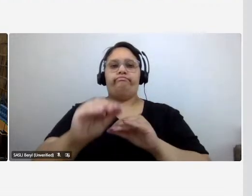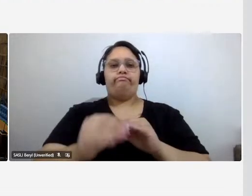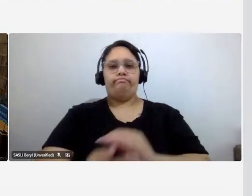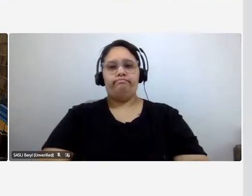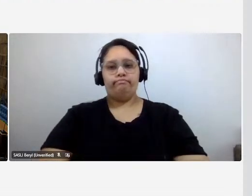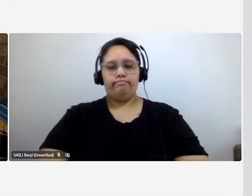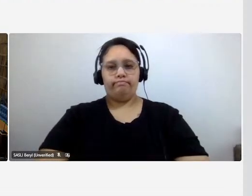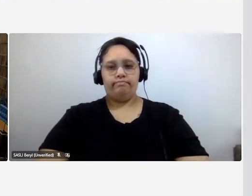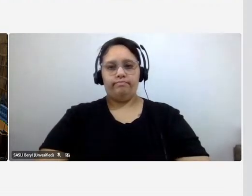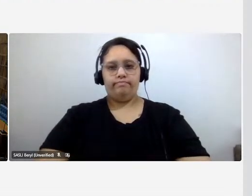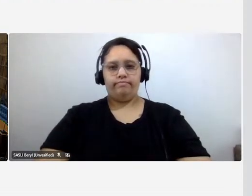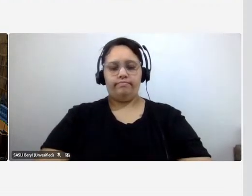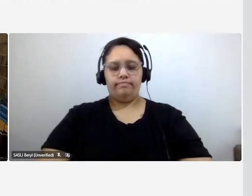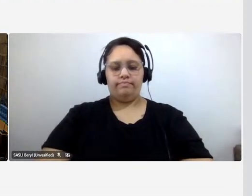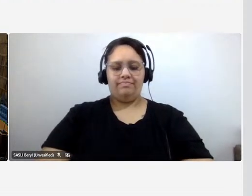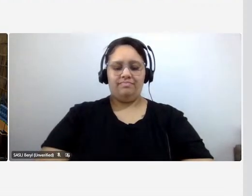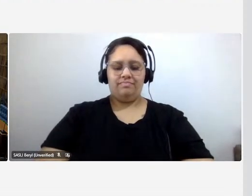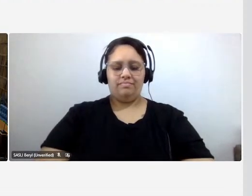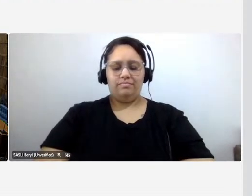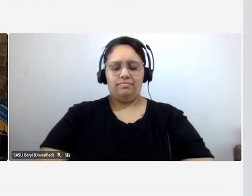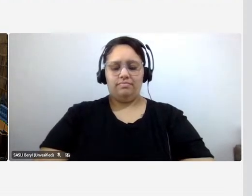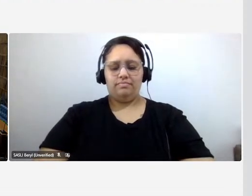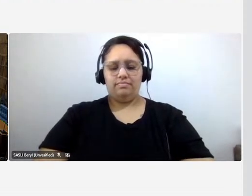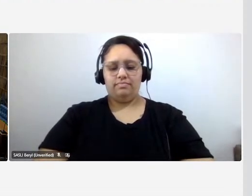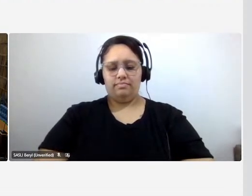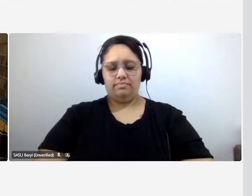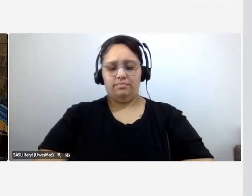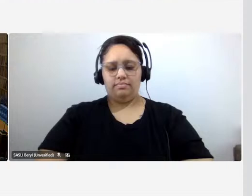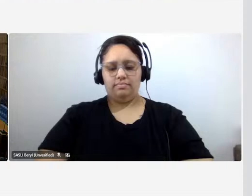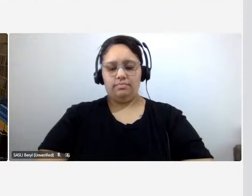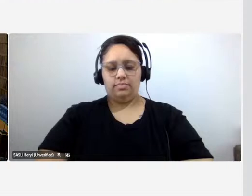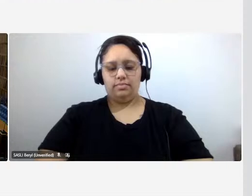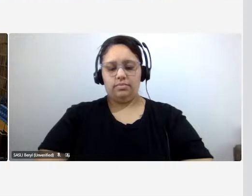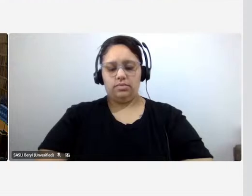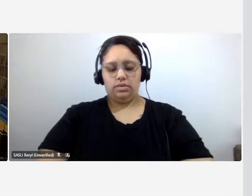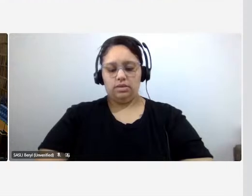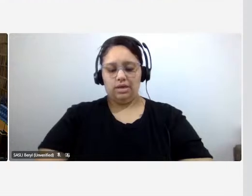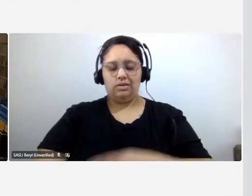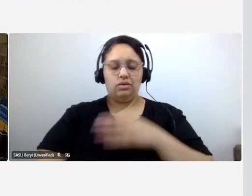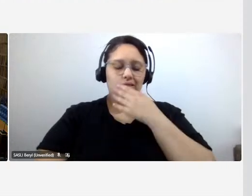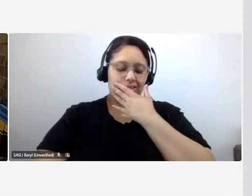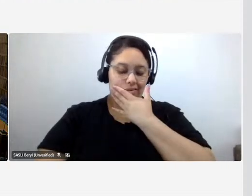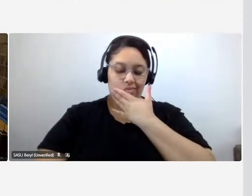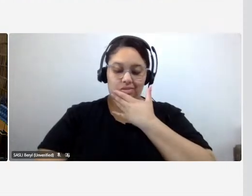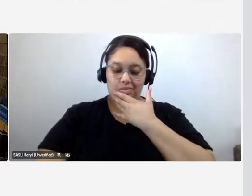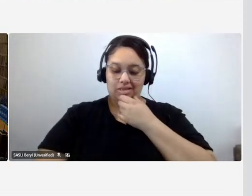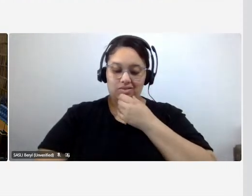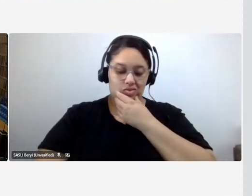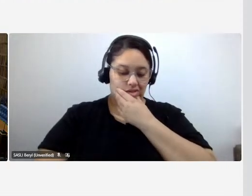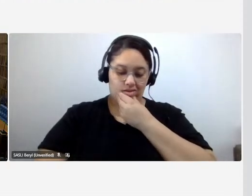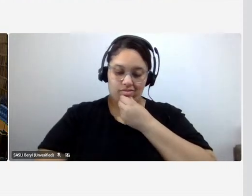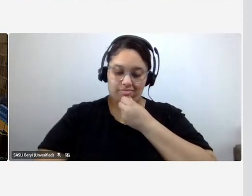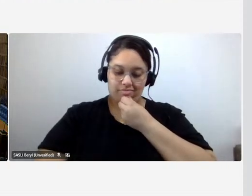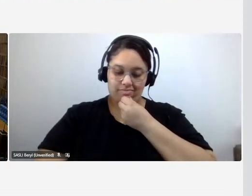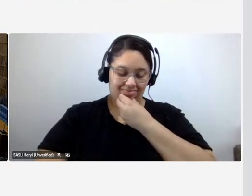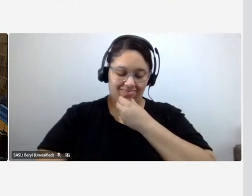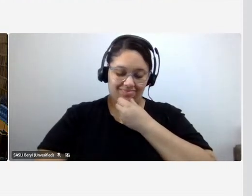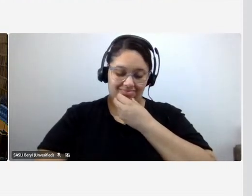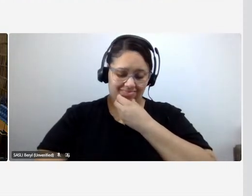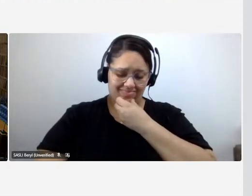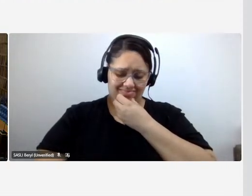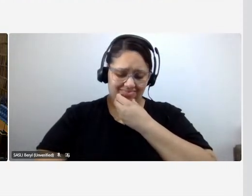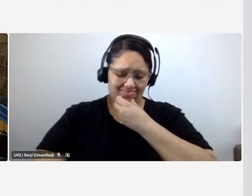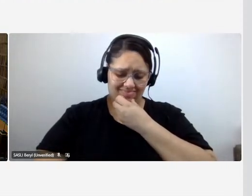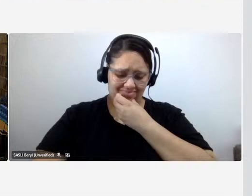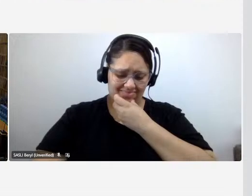Is there a roadmap and with timelines? You know, for instance, you go